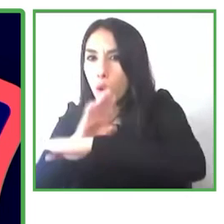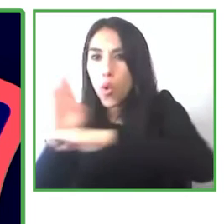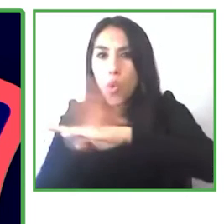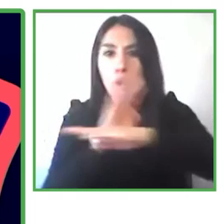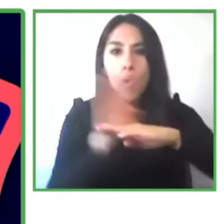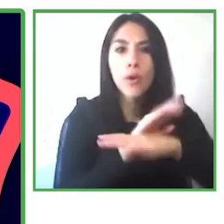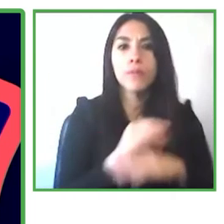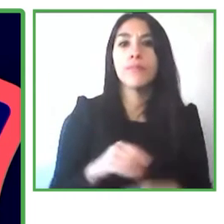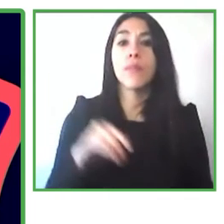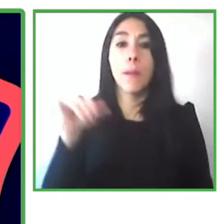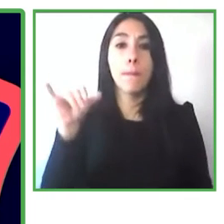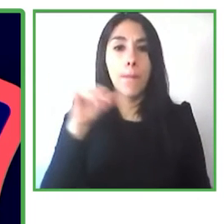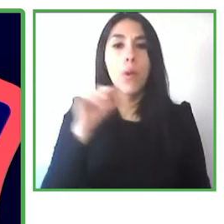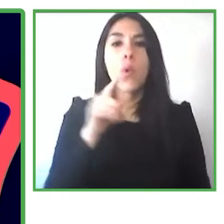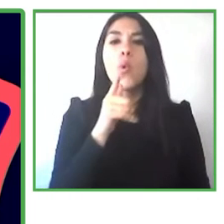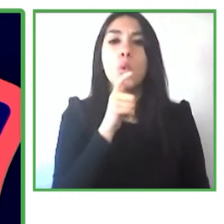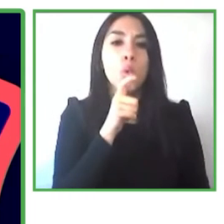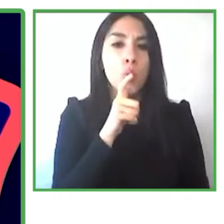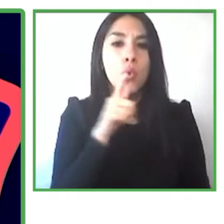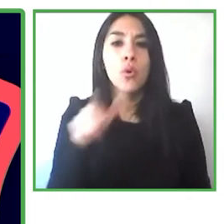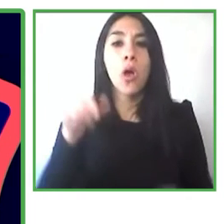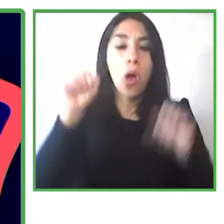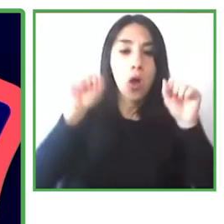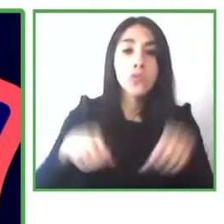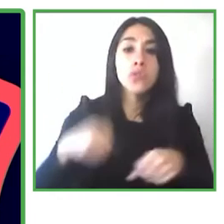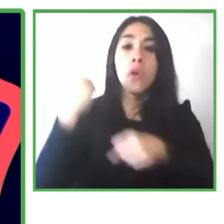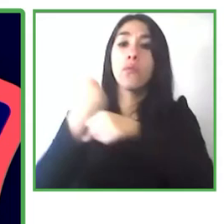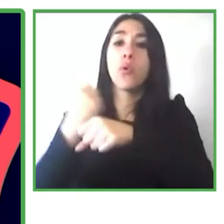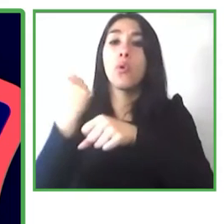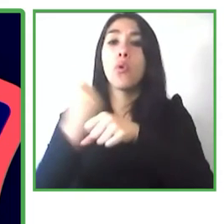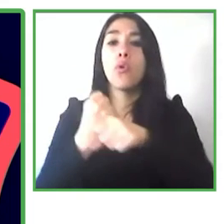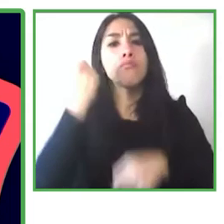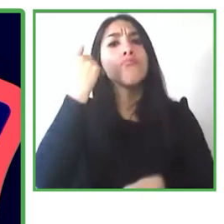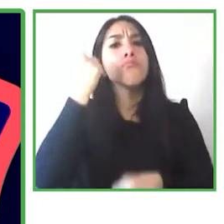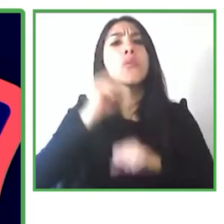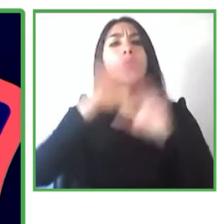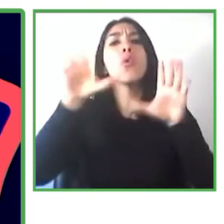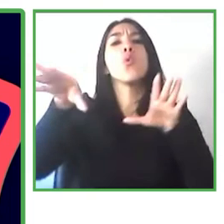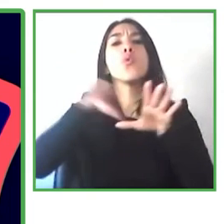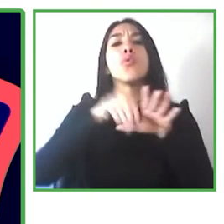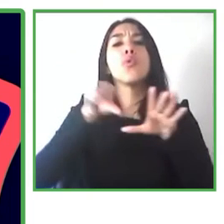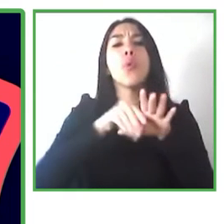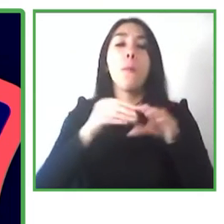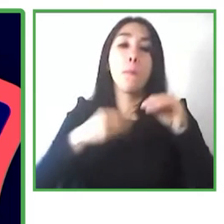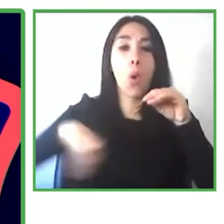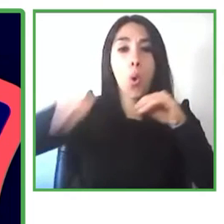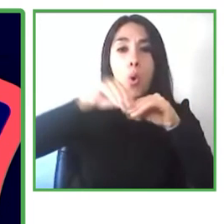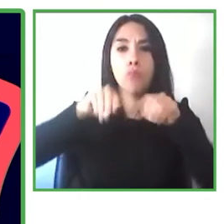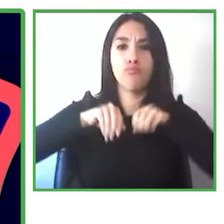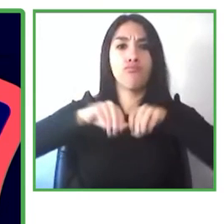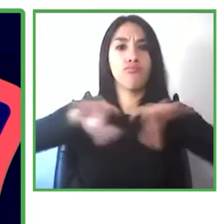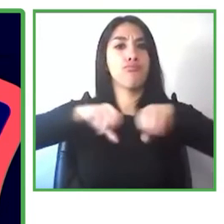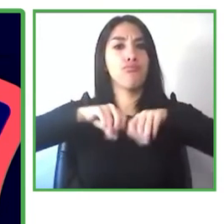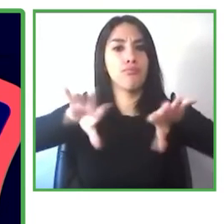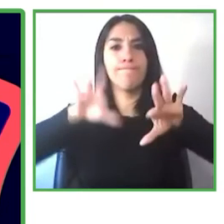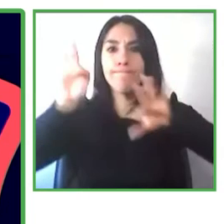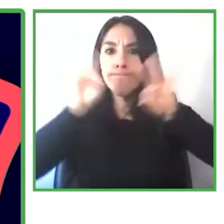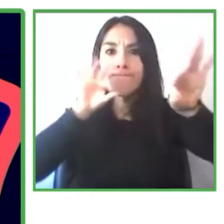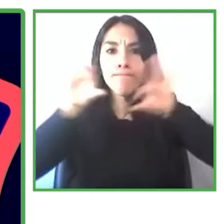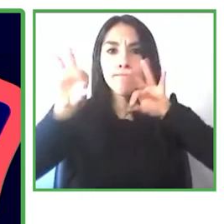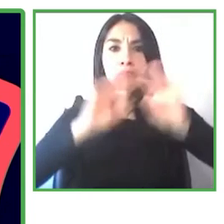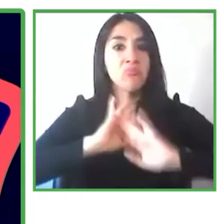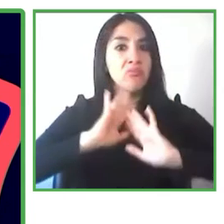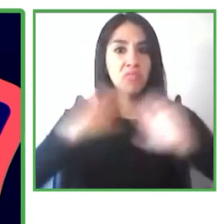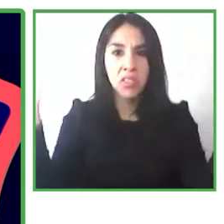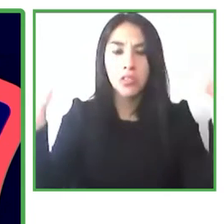which they have the possibility of working and understanding that inclusion covers a lot more than just hiring